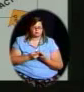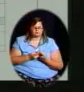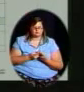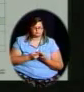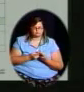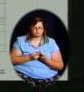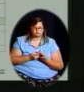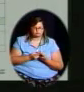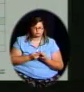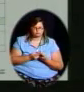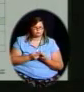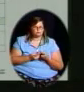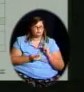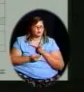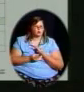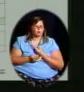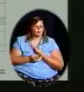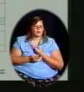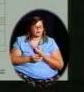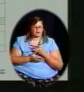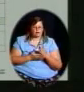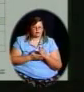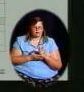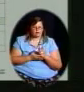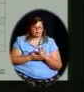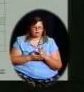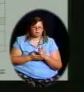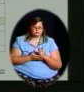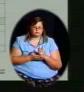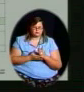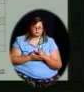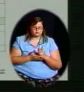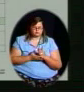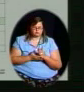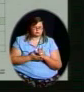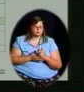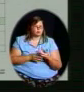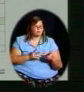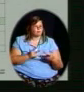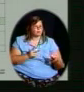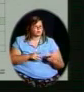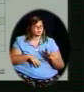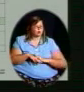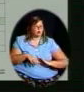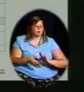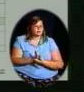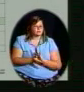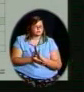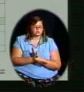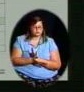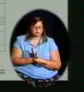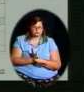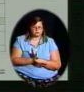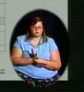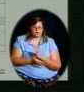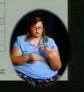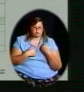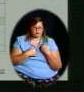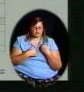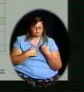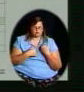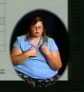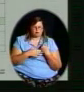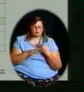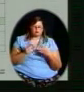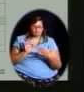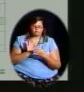direction areas, we have placed this on a sheet, which you also received in your board information packet. We have put that in a front back sheet because